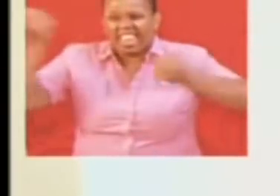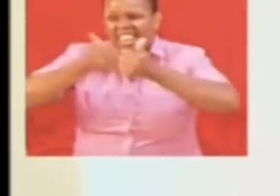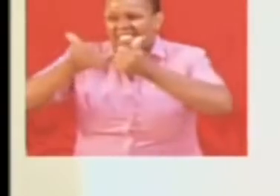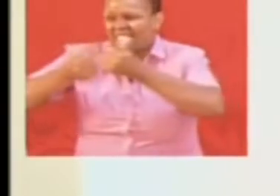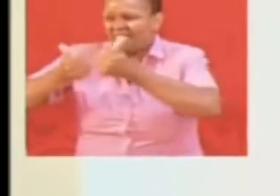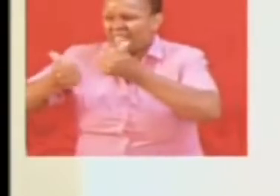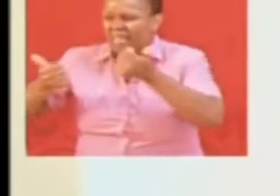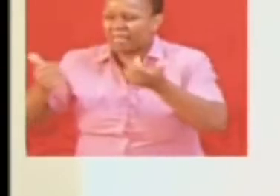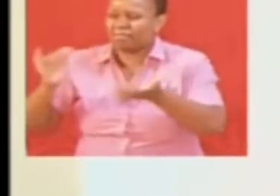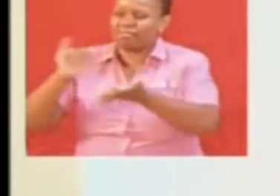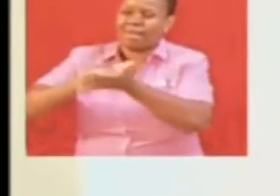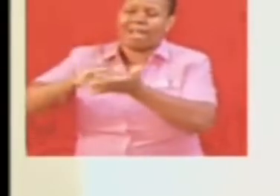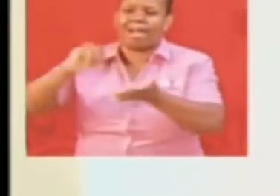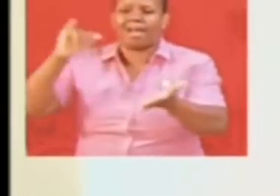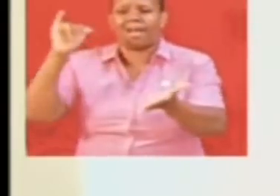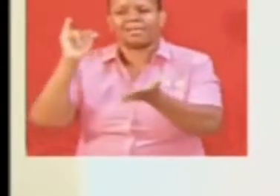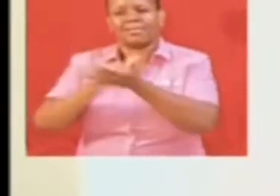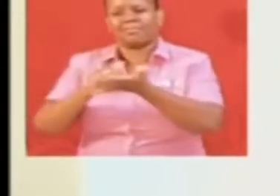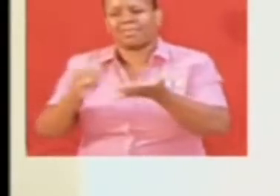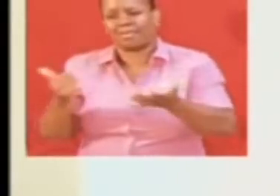respect to the rate at which